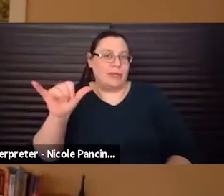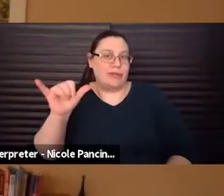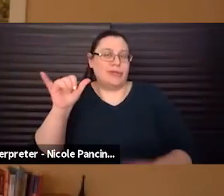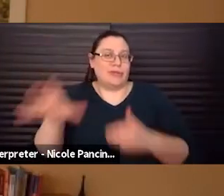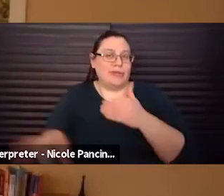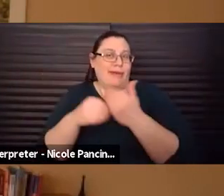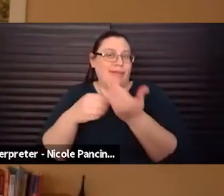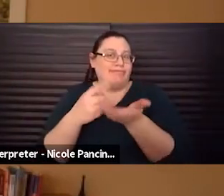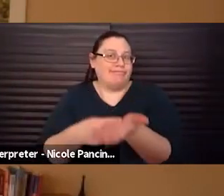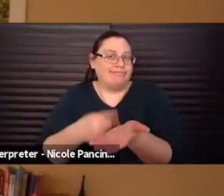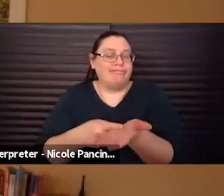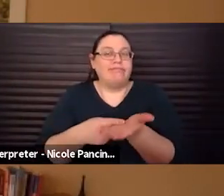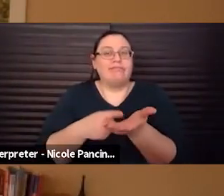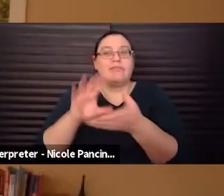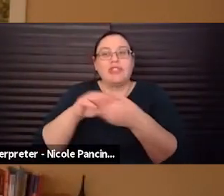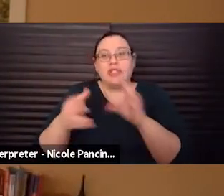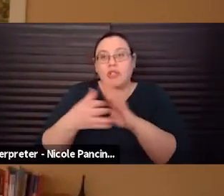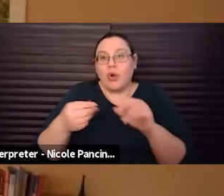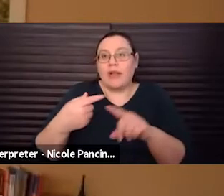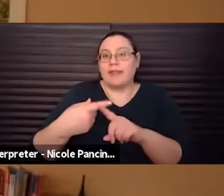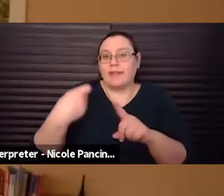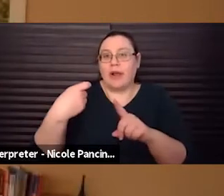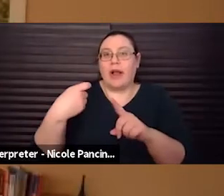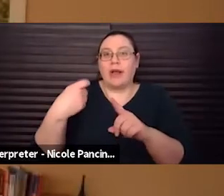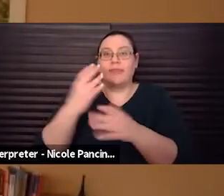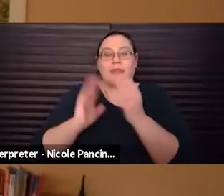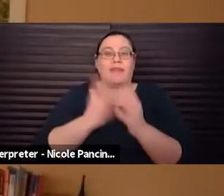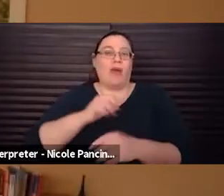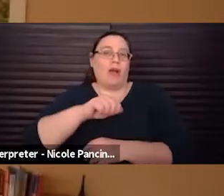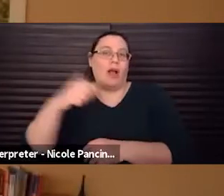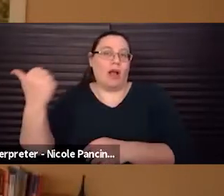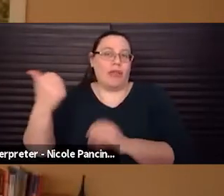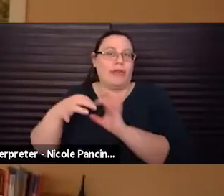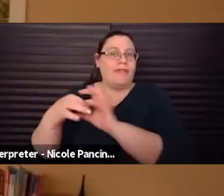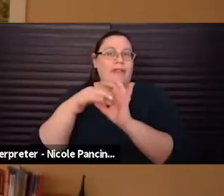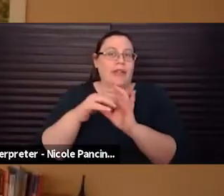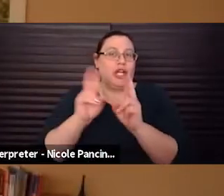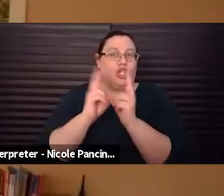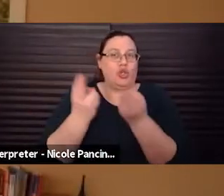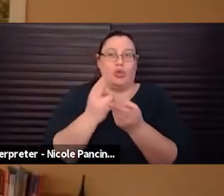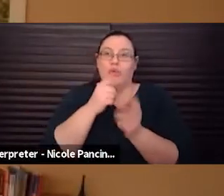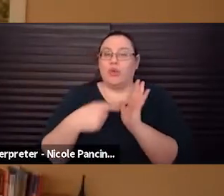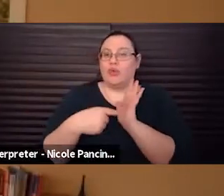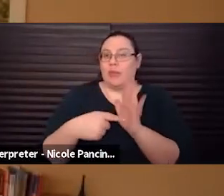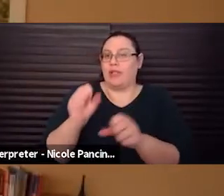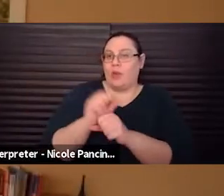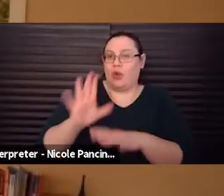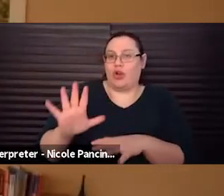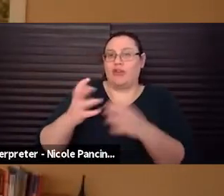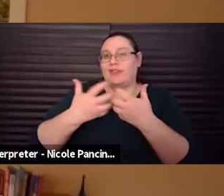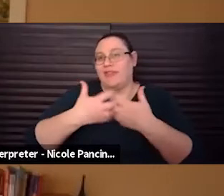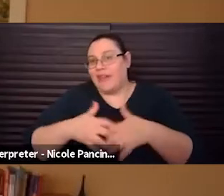room the stories from some of our other affiliated unions who are representing workers in